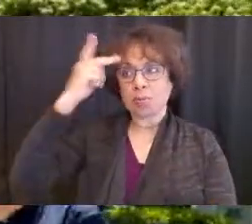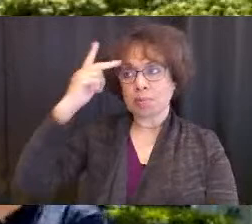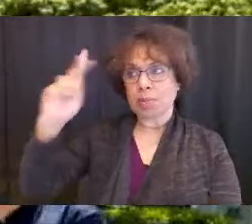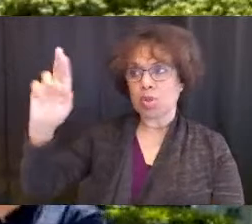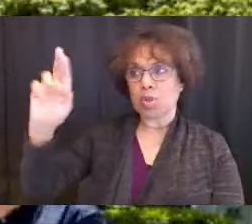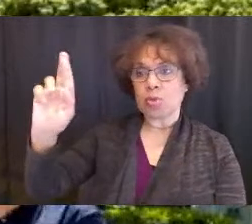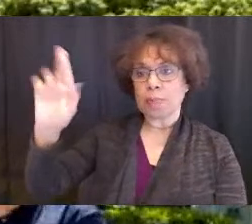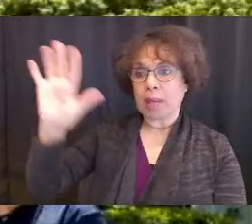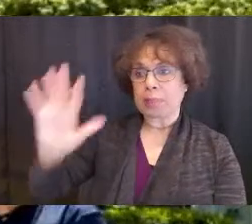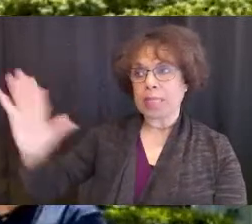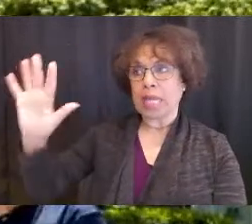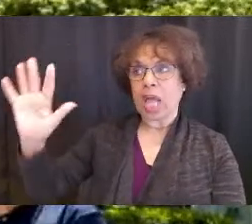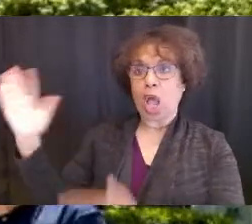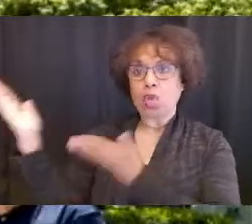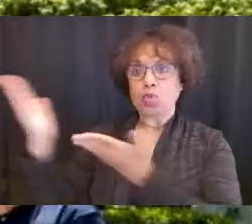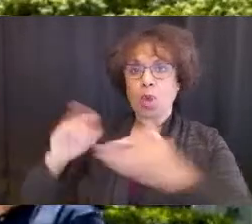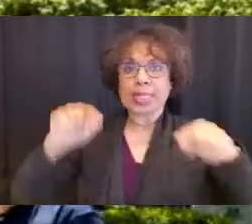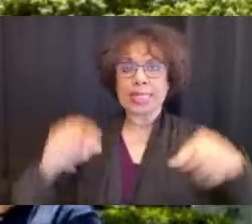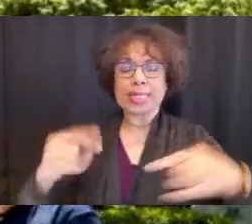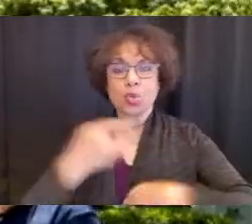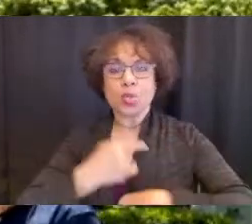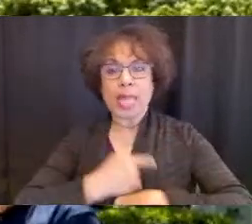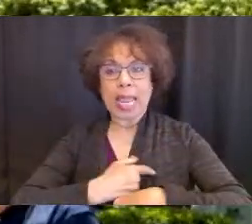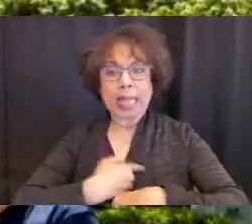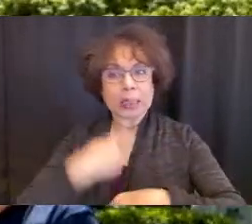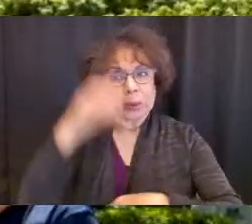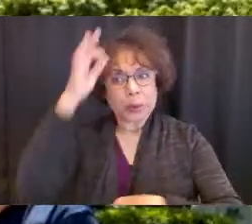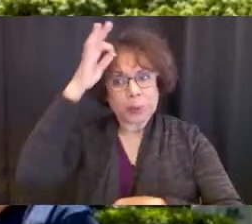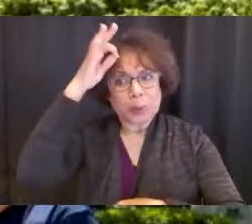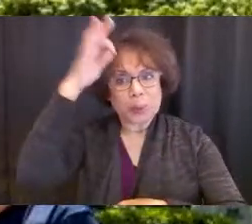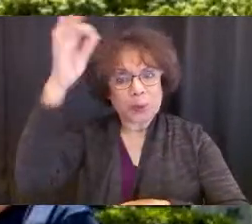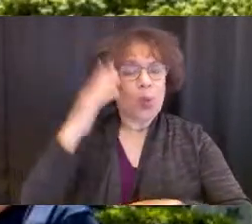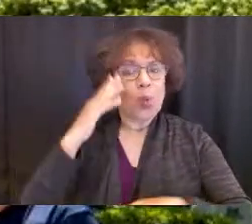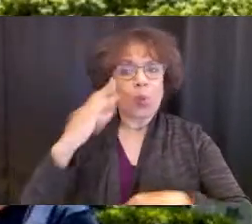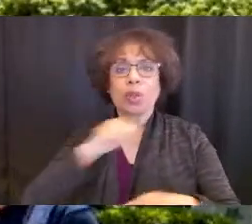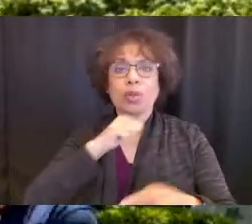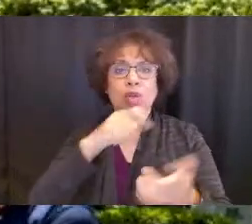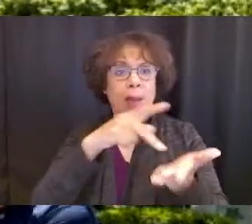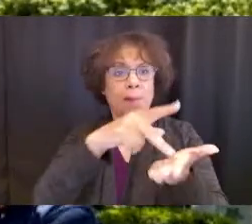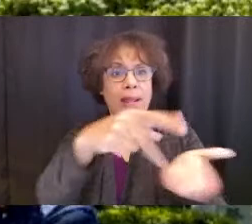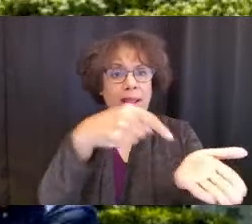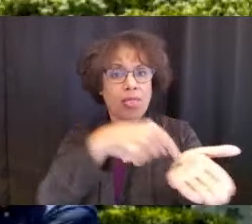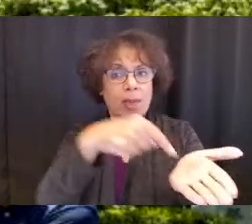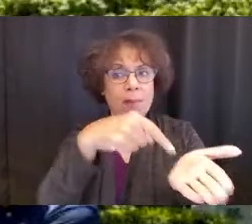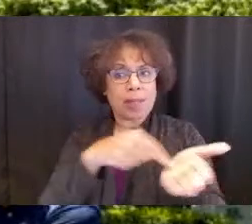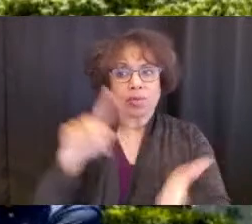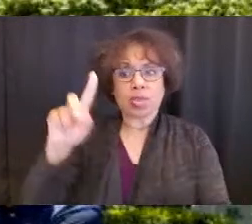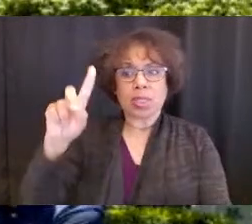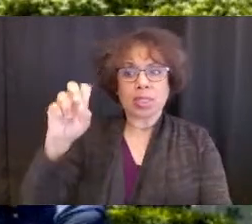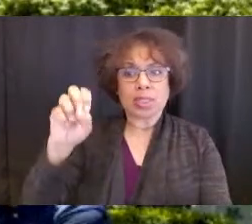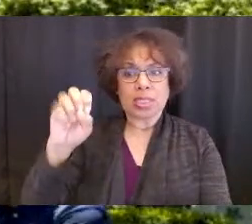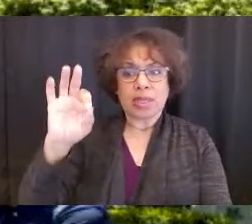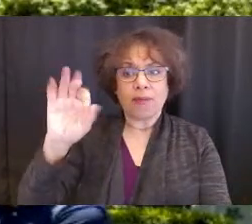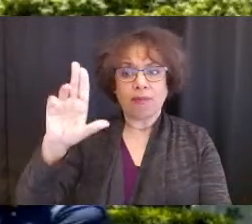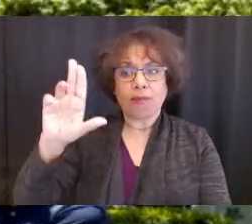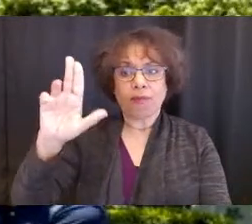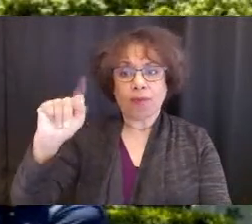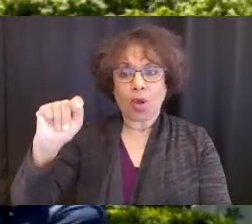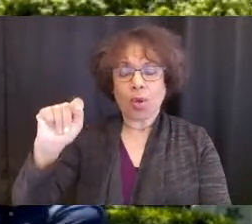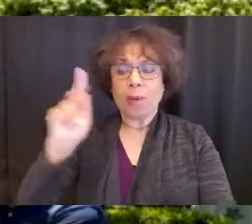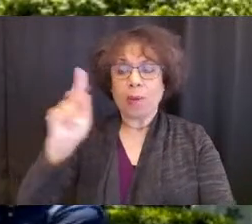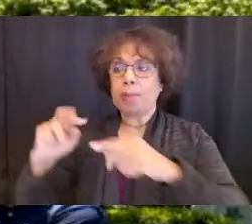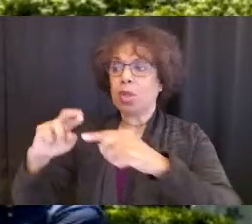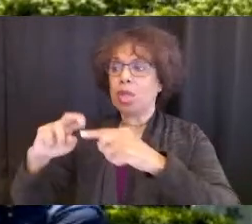of catastrophe. We are days from a MAGA default that would devastate families in Revere, across